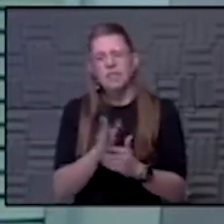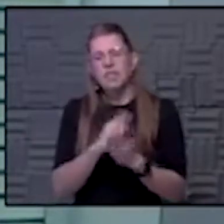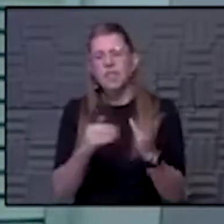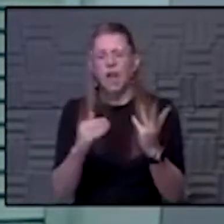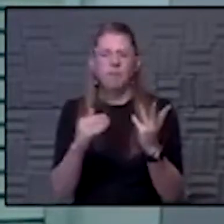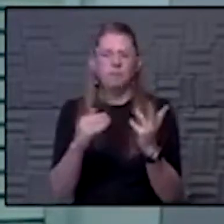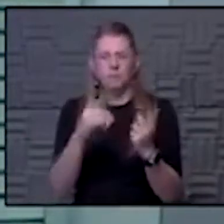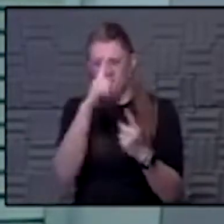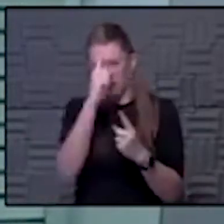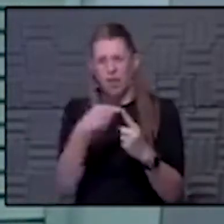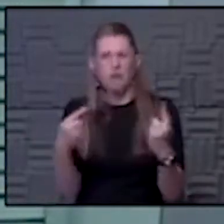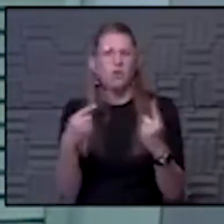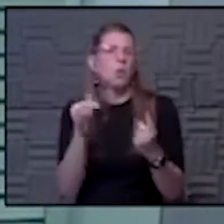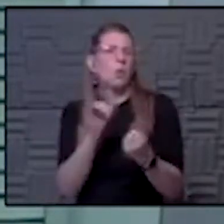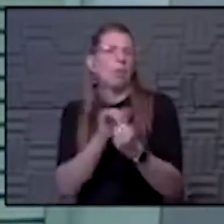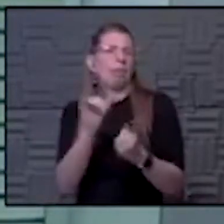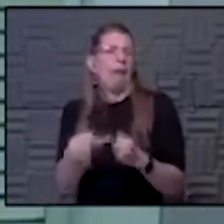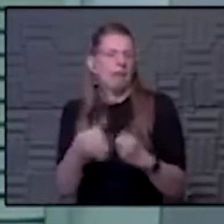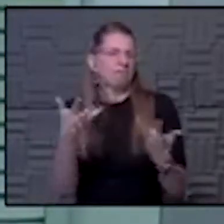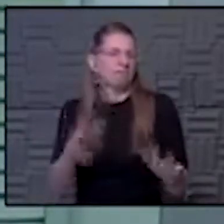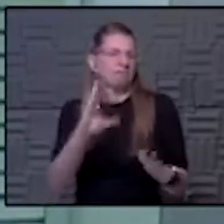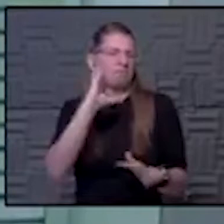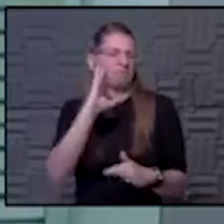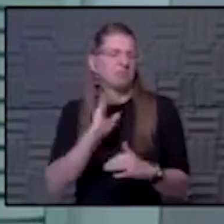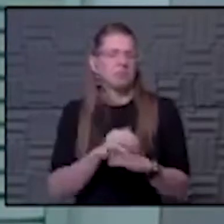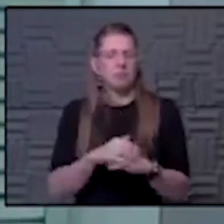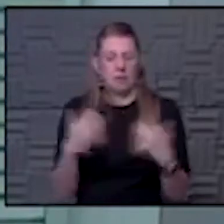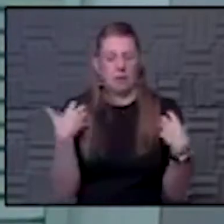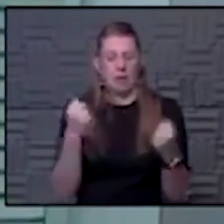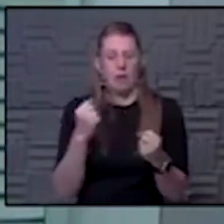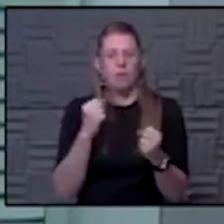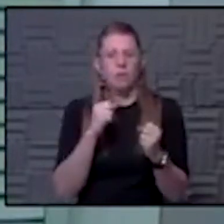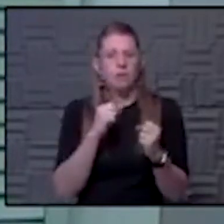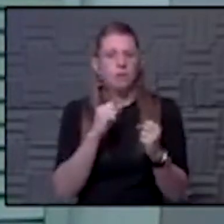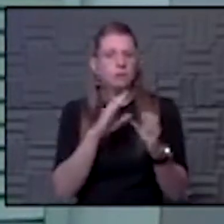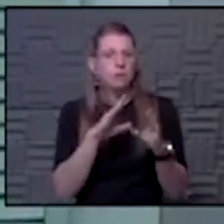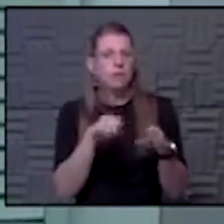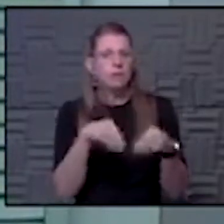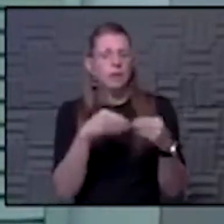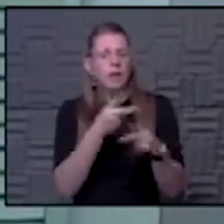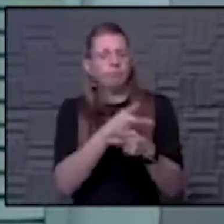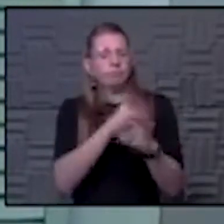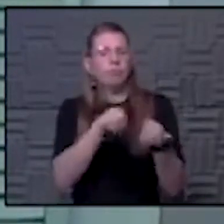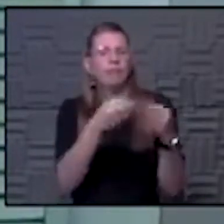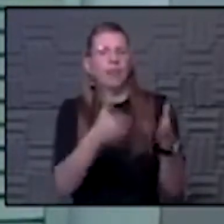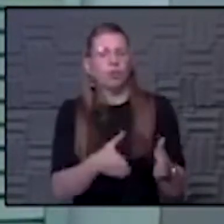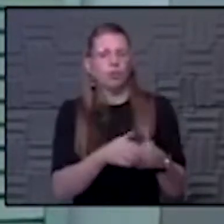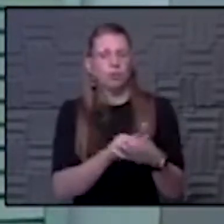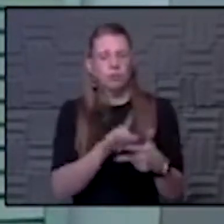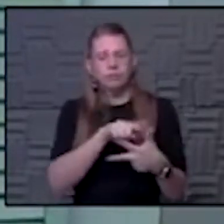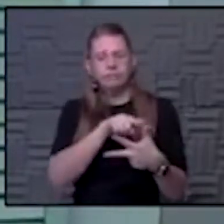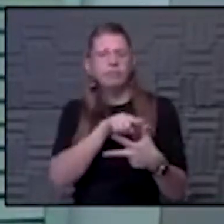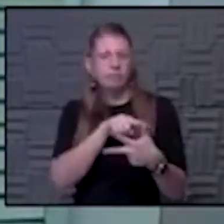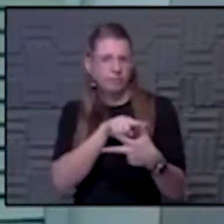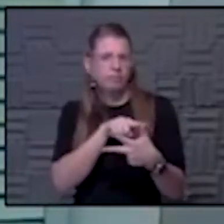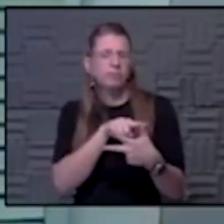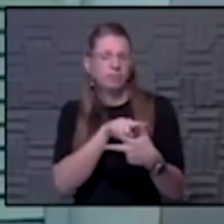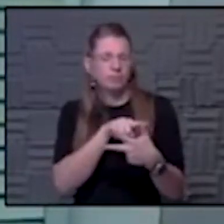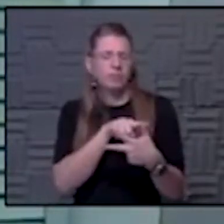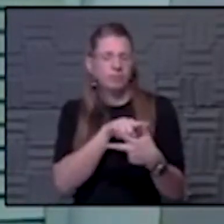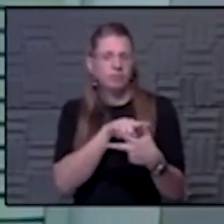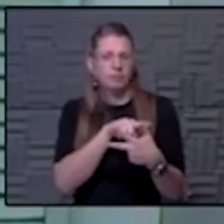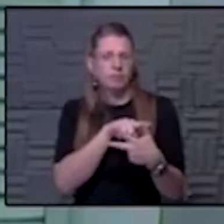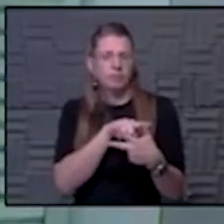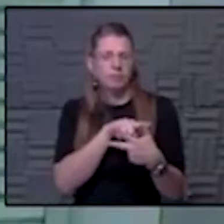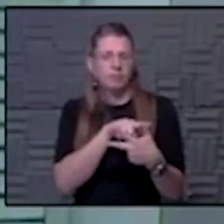that, as you know. Healthcare providers, particularly those taking care of COVID patients, long-term care, and other kinds of